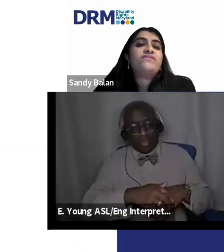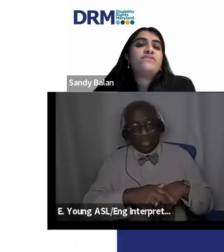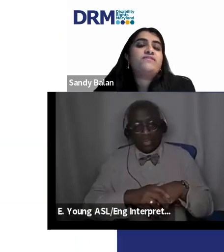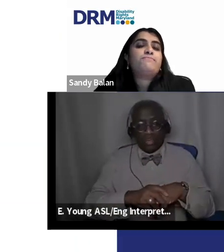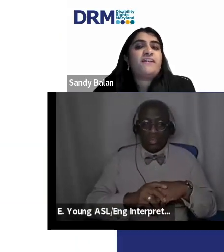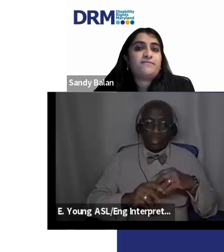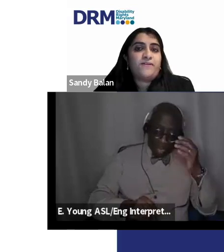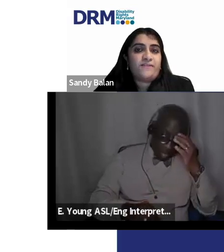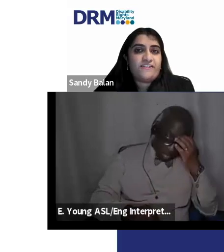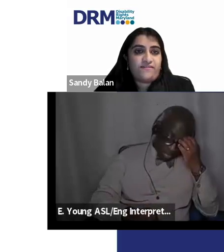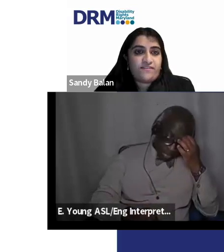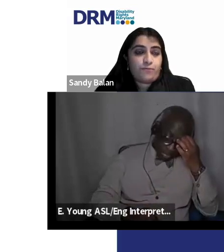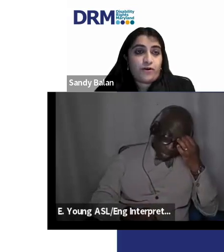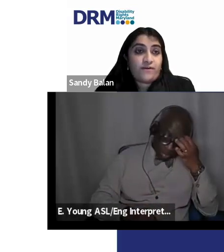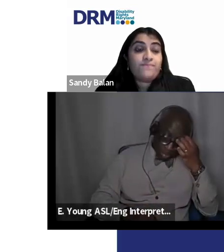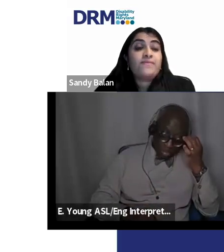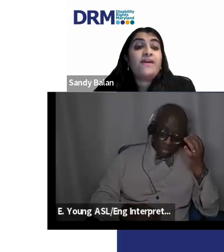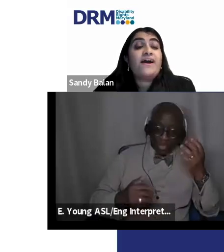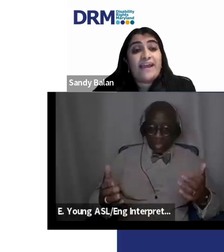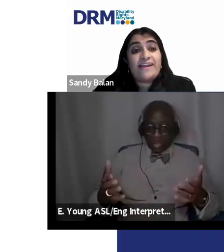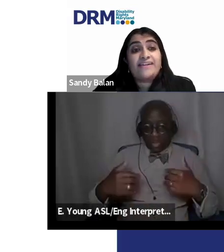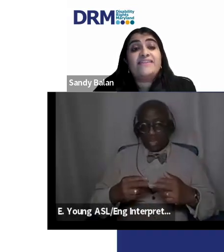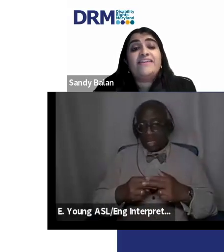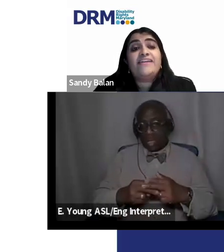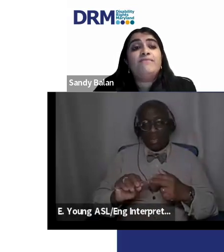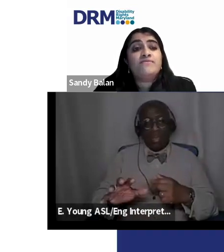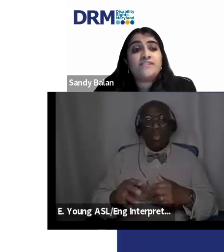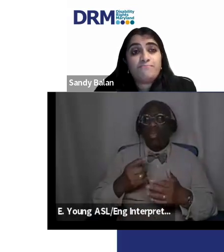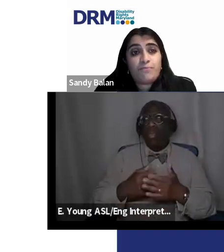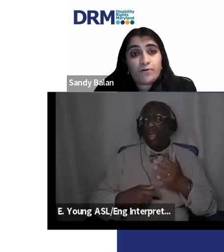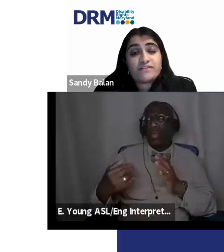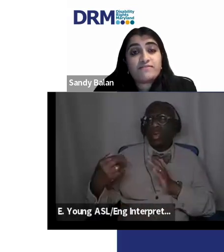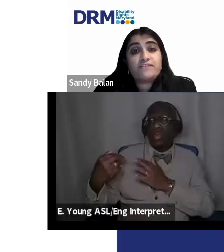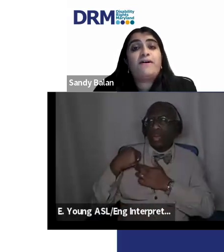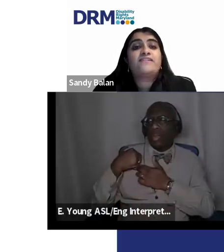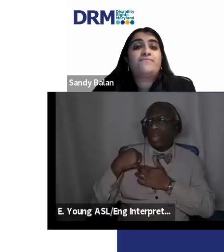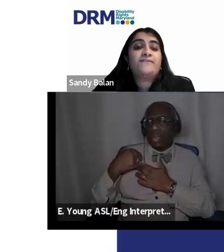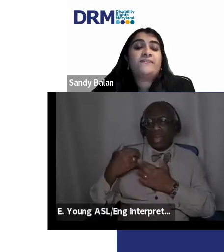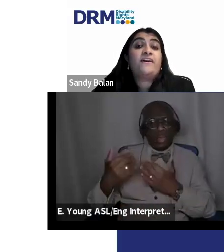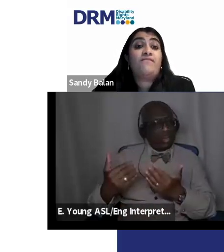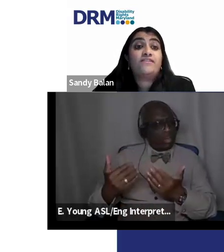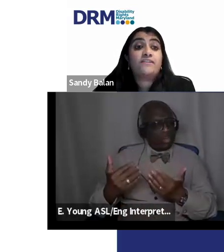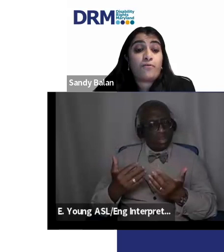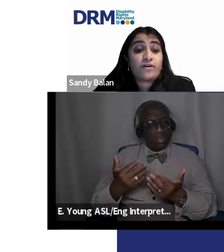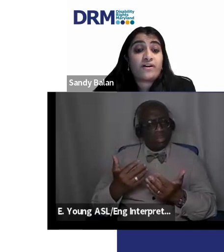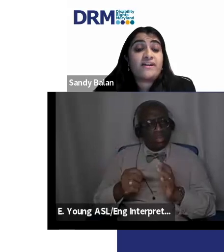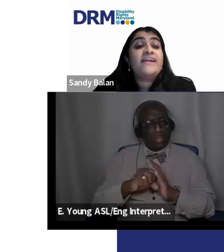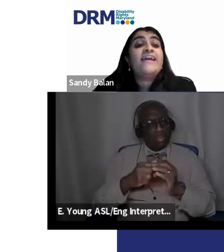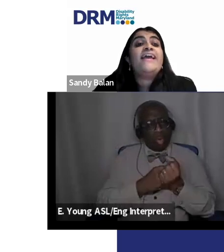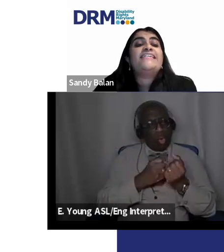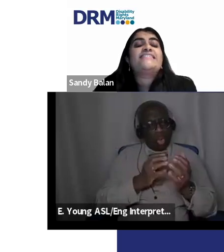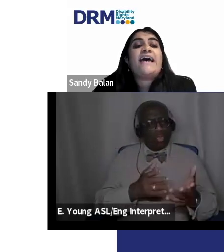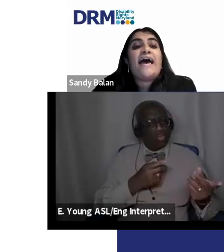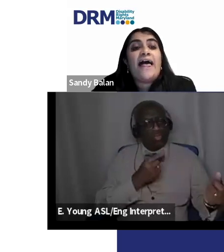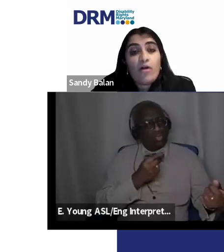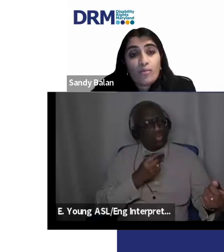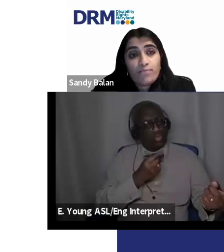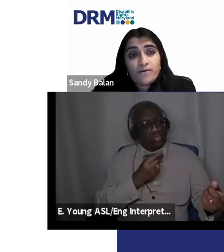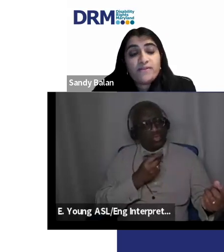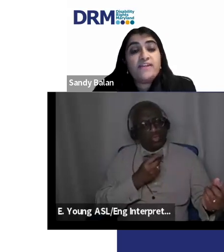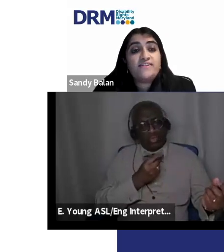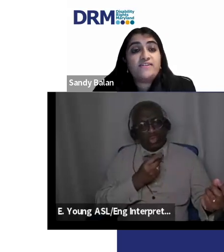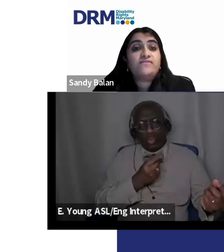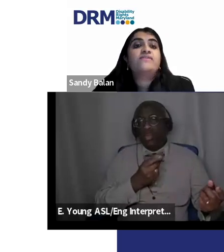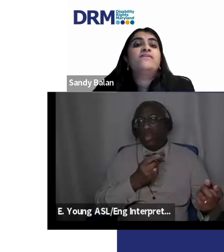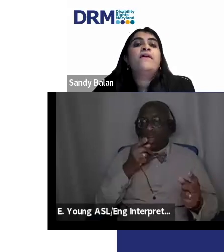And so what are the responsibilities of a supporter? Again, the most important responsibility of a supporter is to